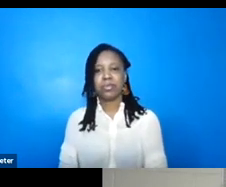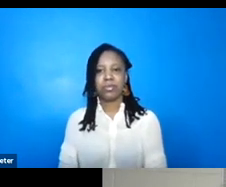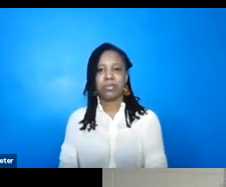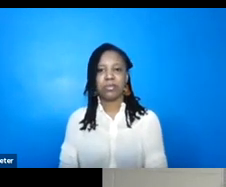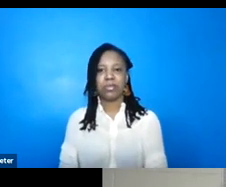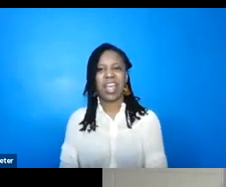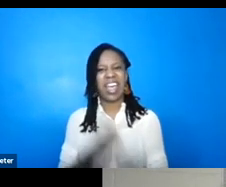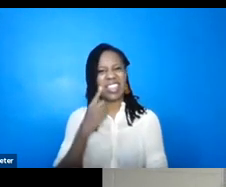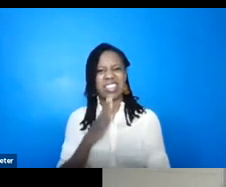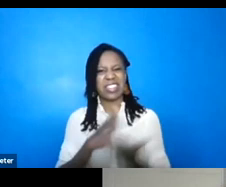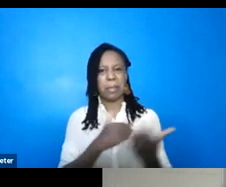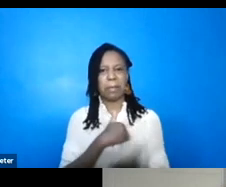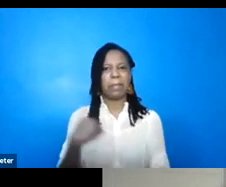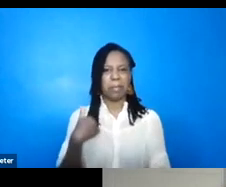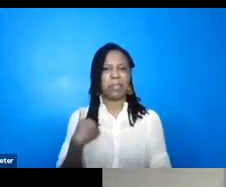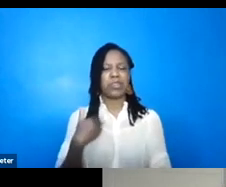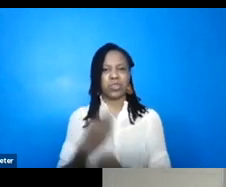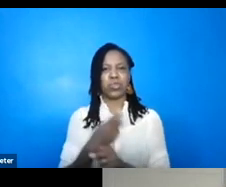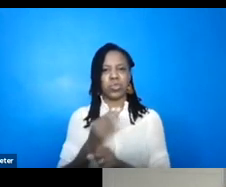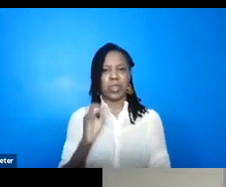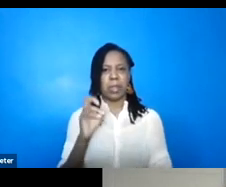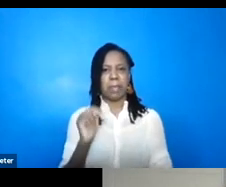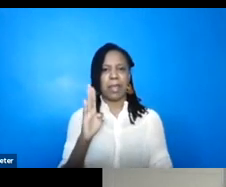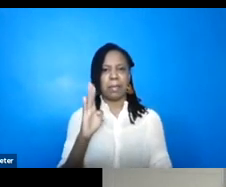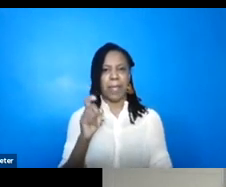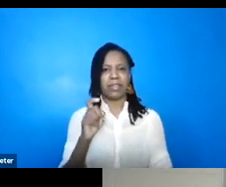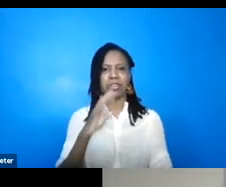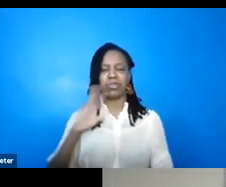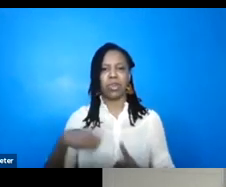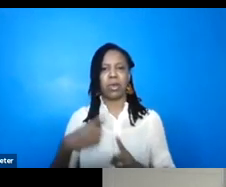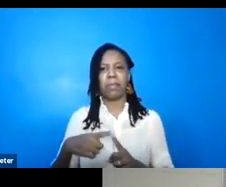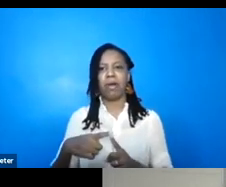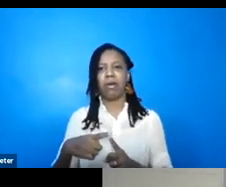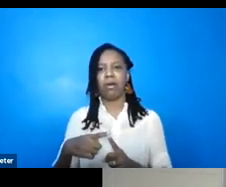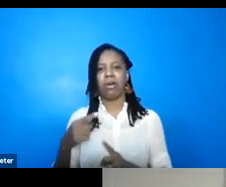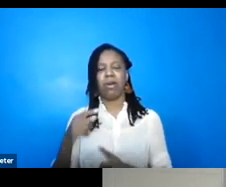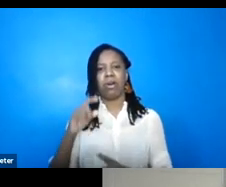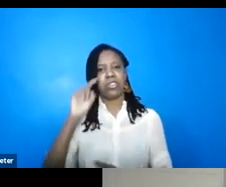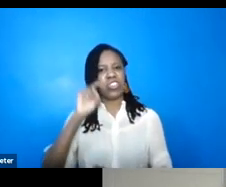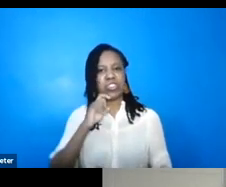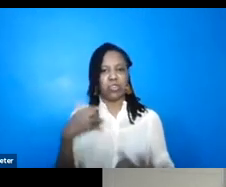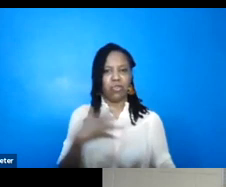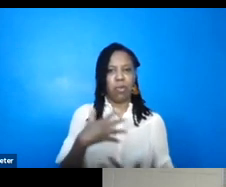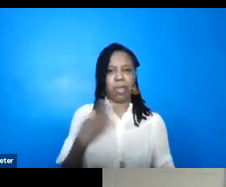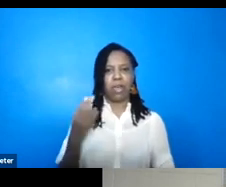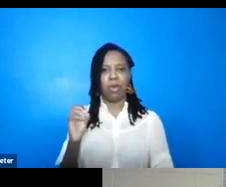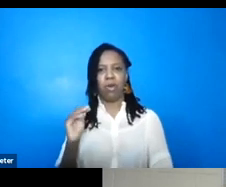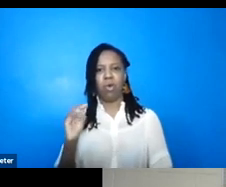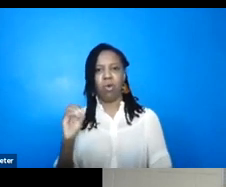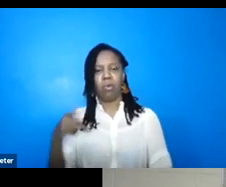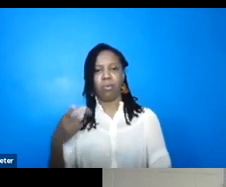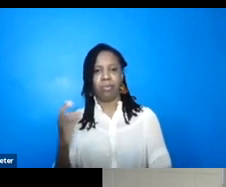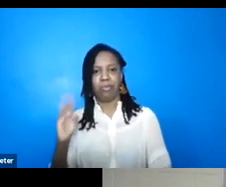to teach about homophobia and transphobia. And I'm curious to know among the three of you, especially Amy and